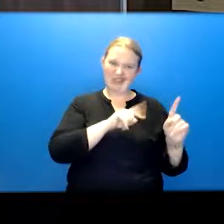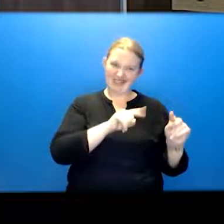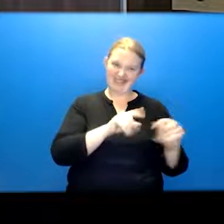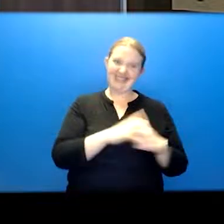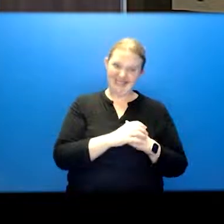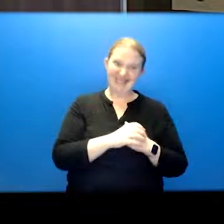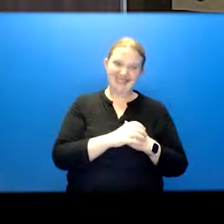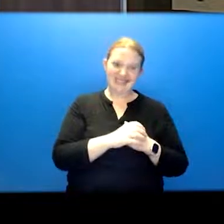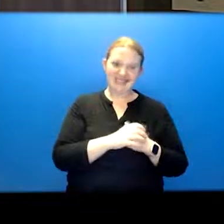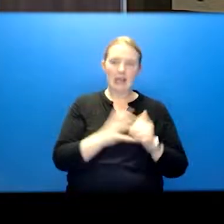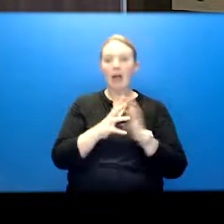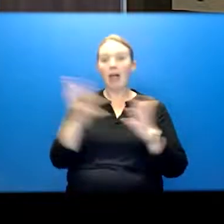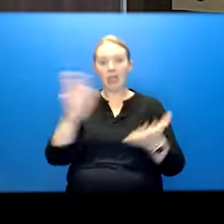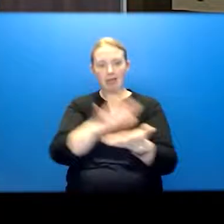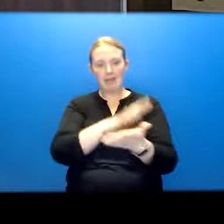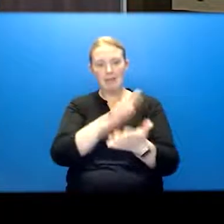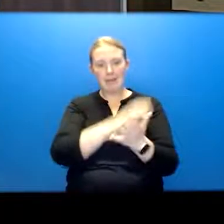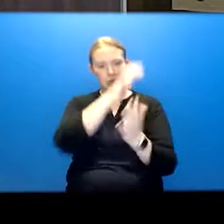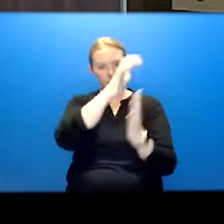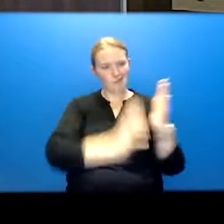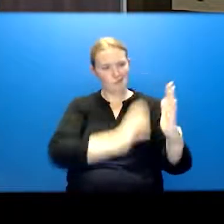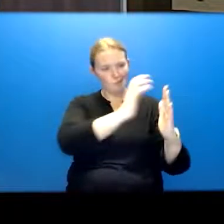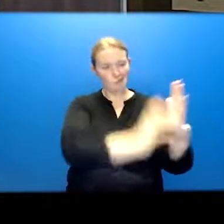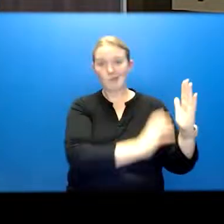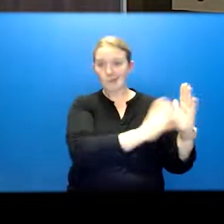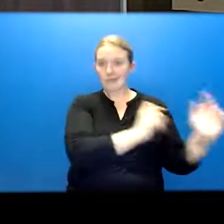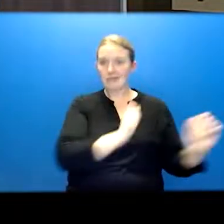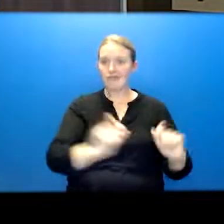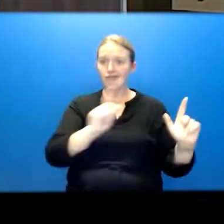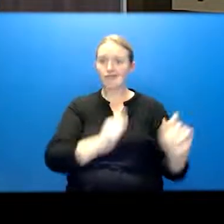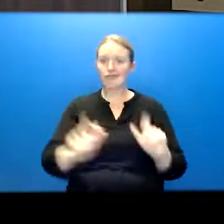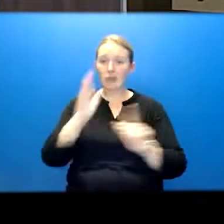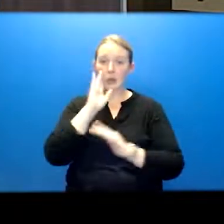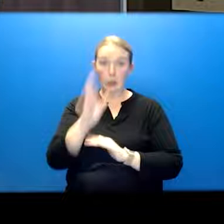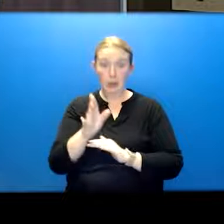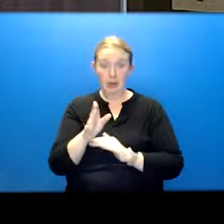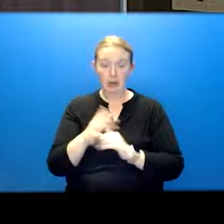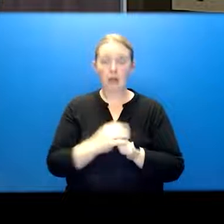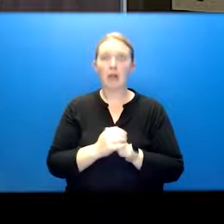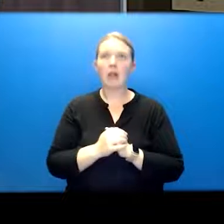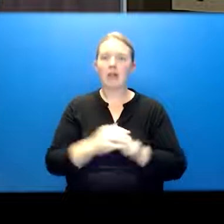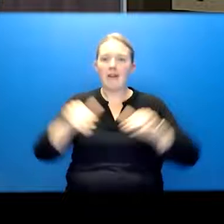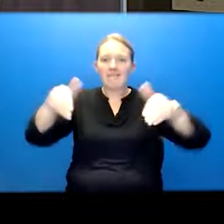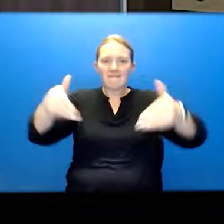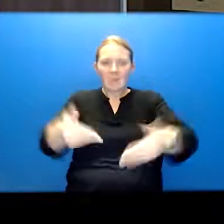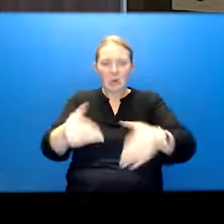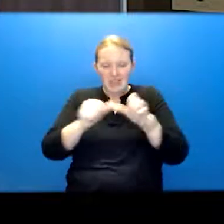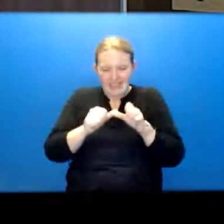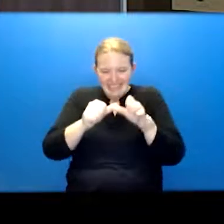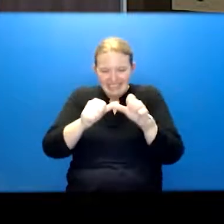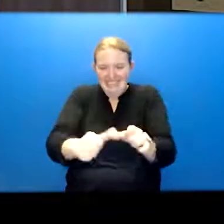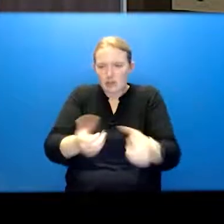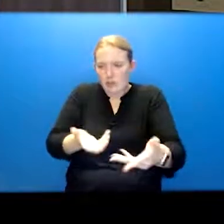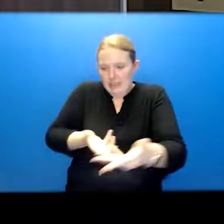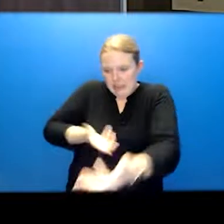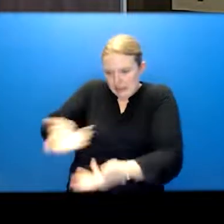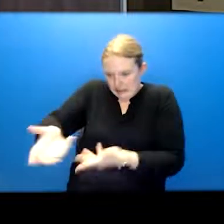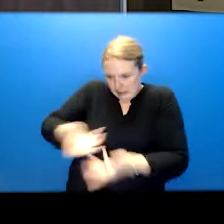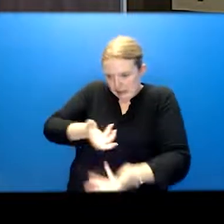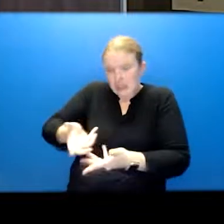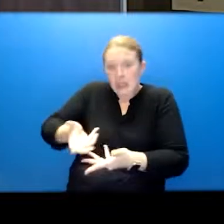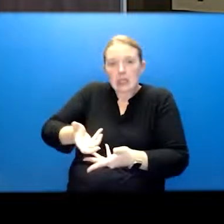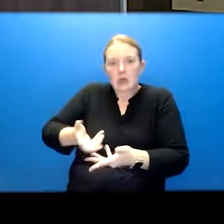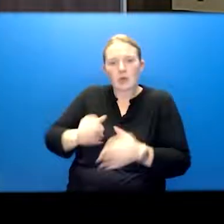a lot of the literature that the slides that I'm gonna show after is really focused on continuous engagement, which is